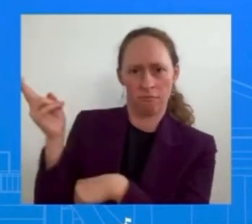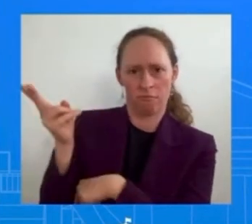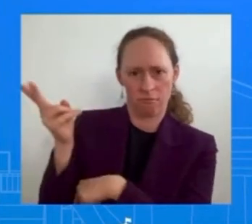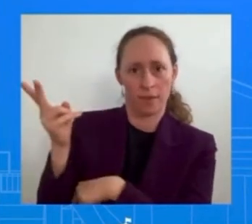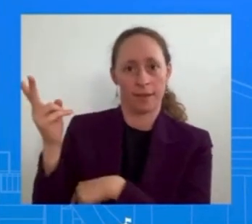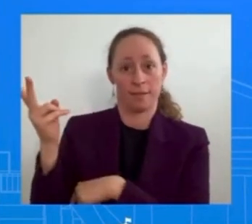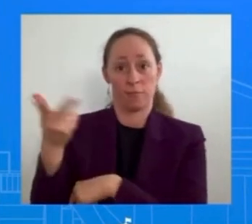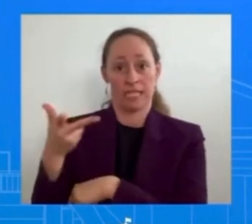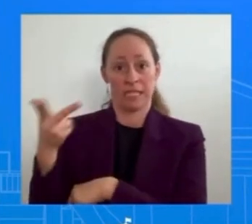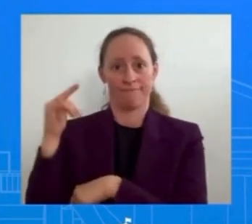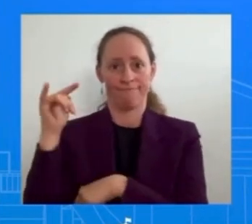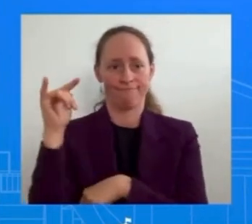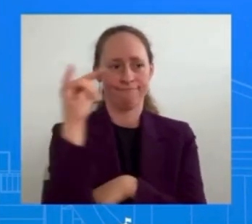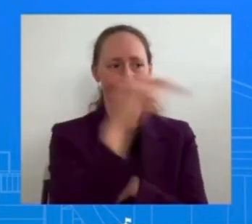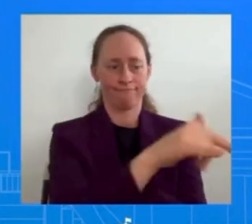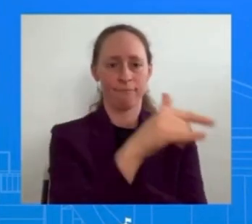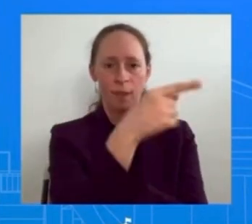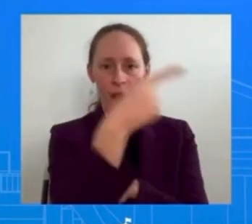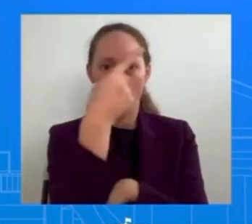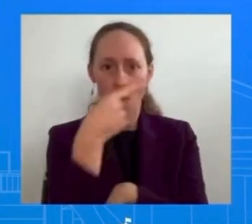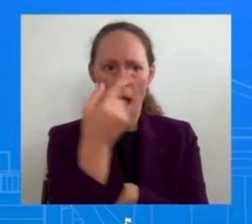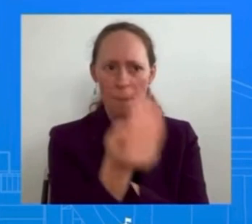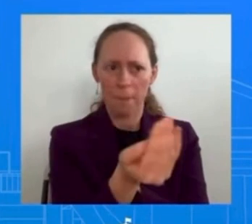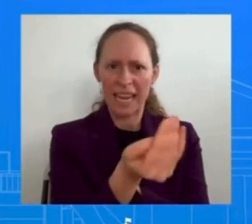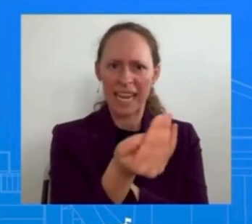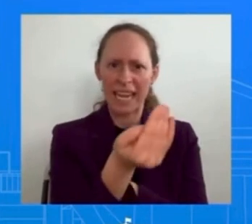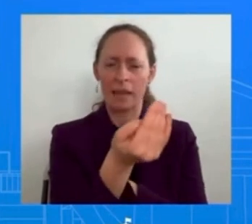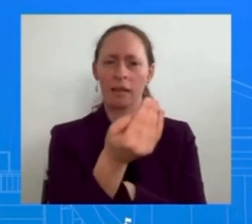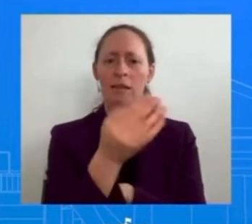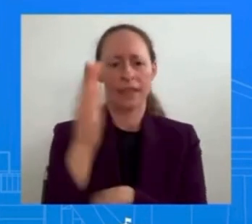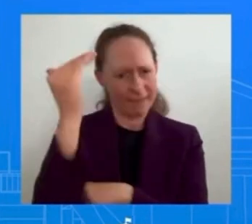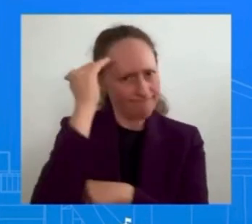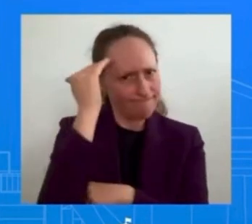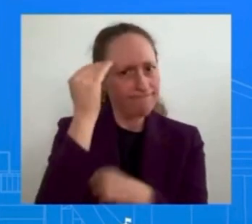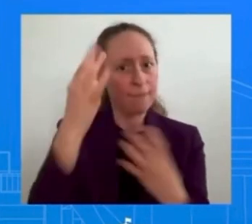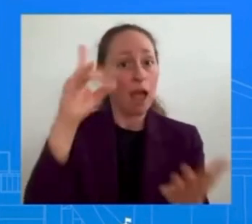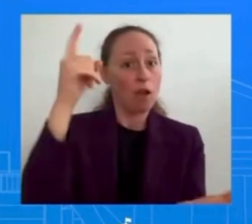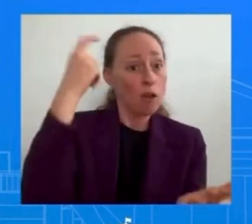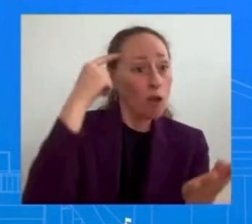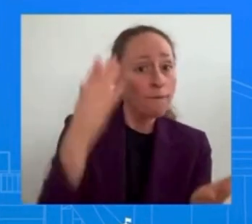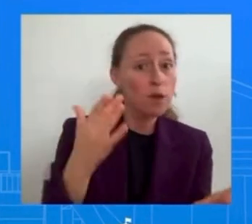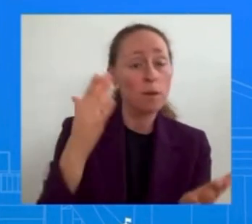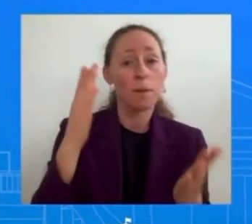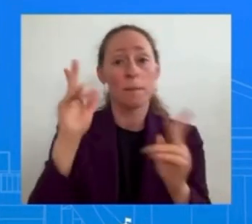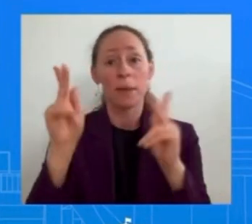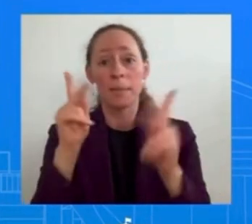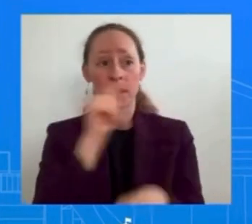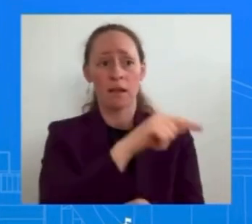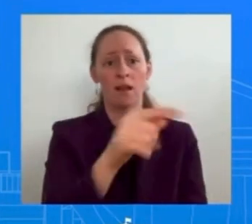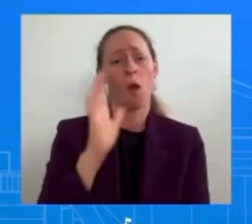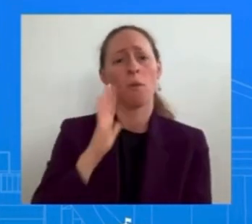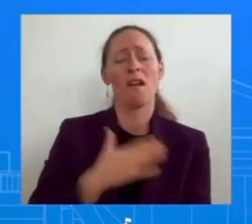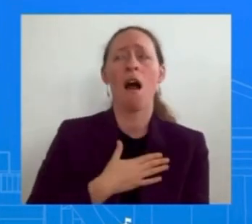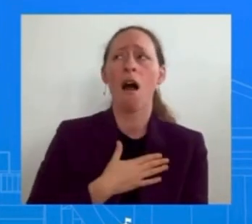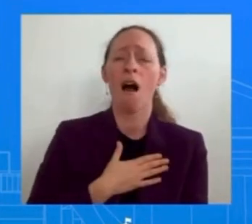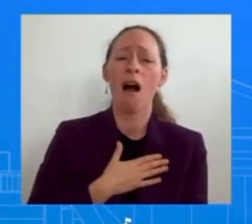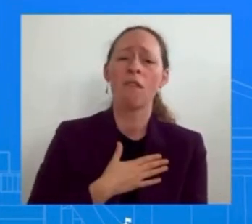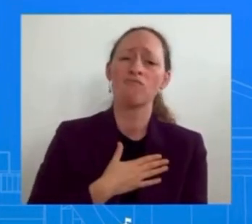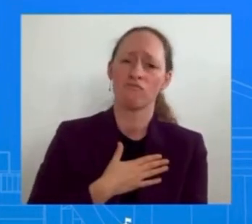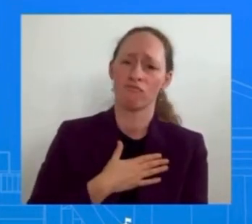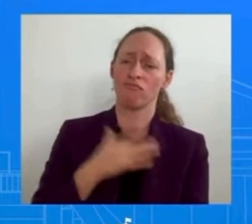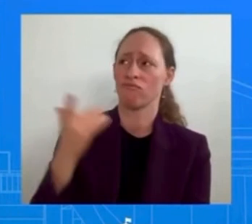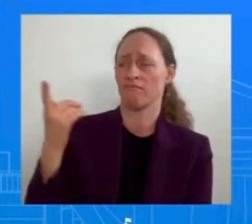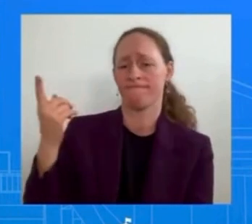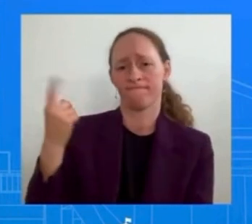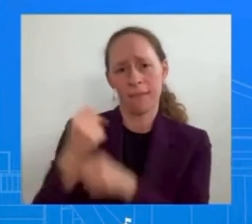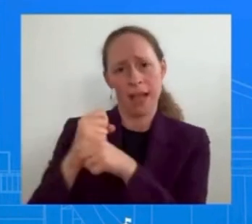will appreciate a visit from the president. Before I give an operational update, I do just want to take a minute to portray